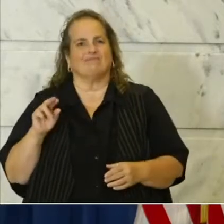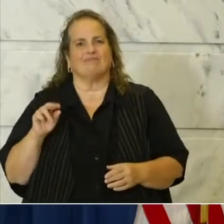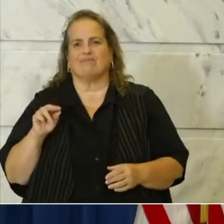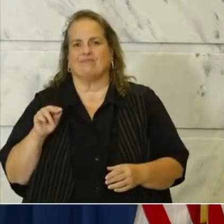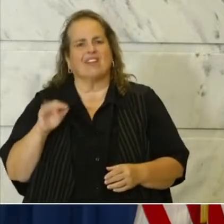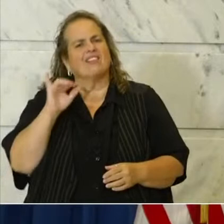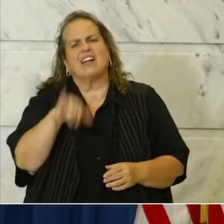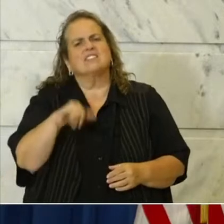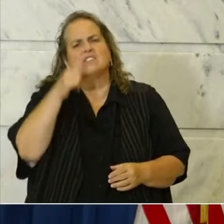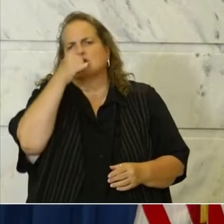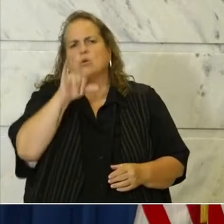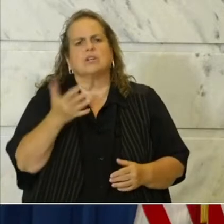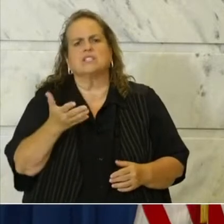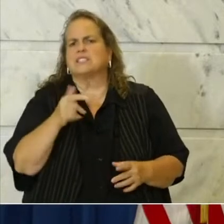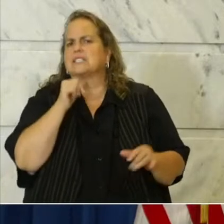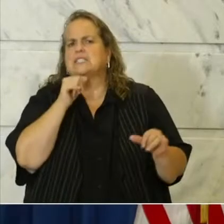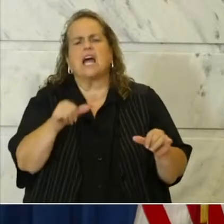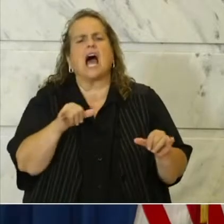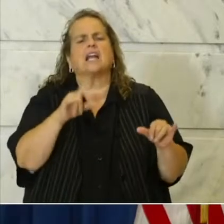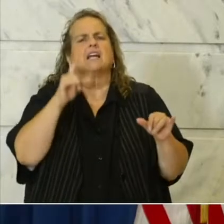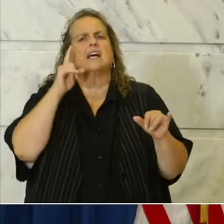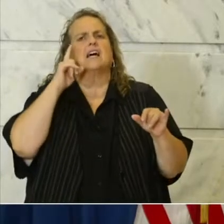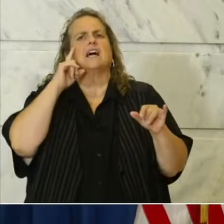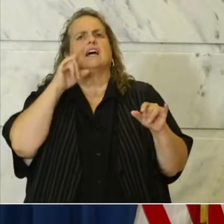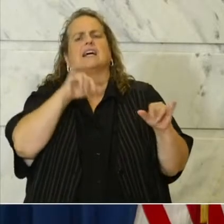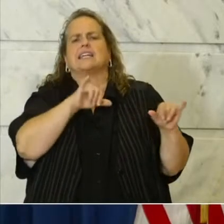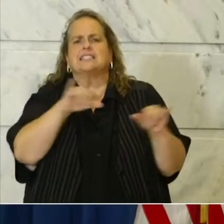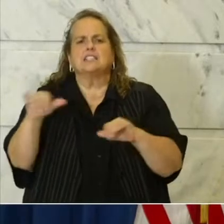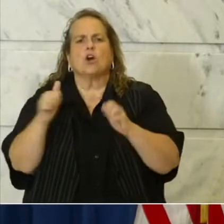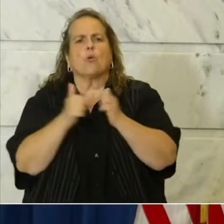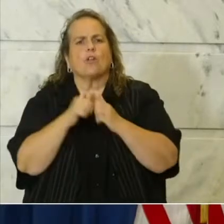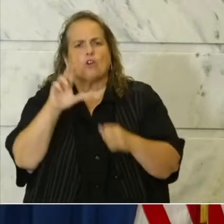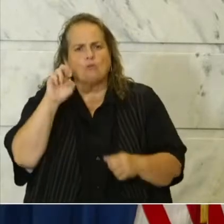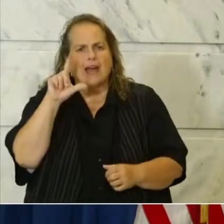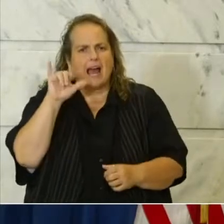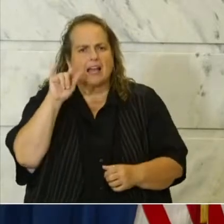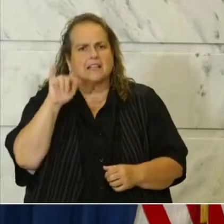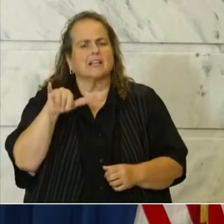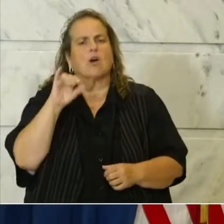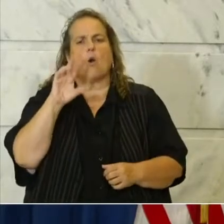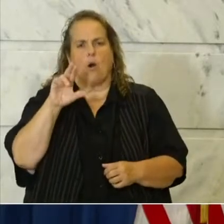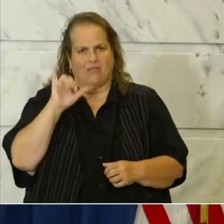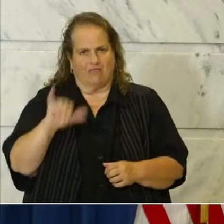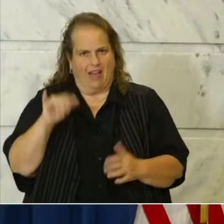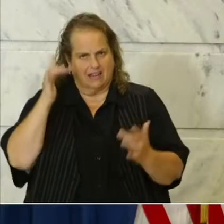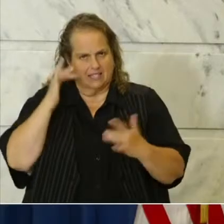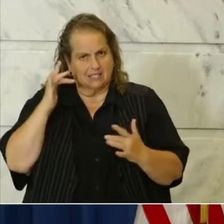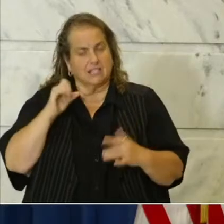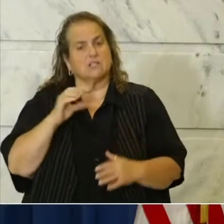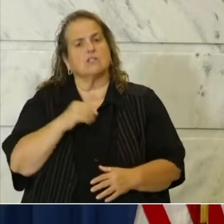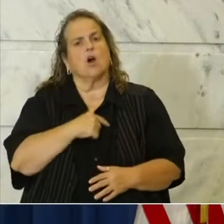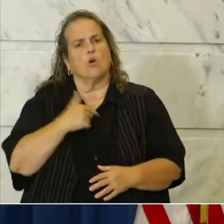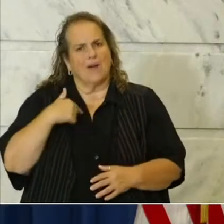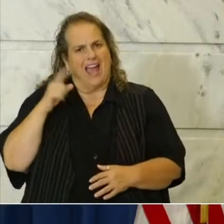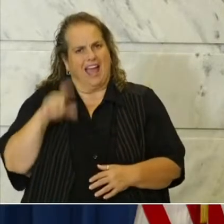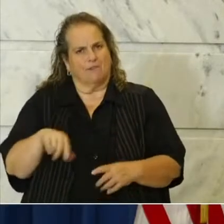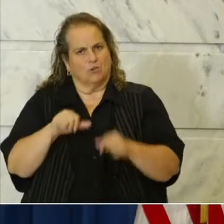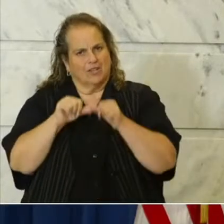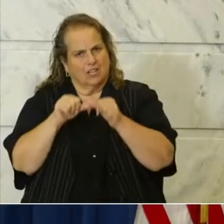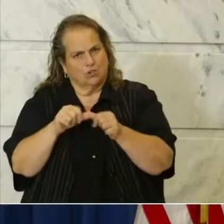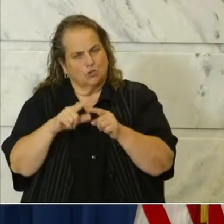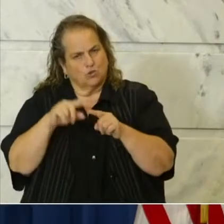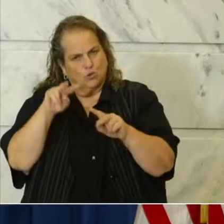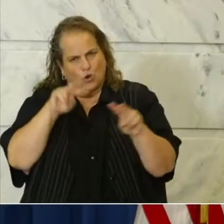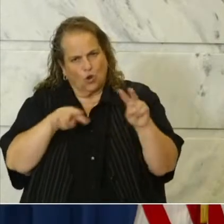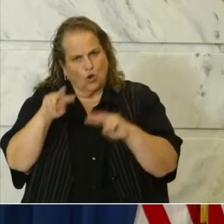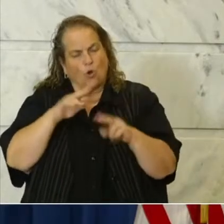is just not consistent with reality and not consistent with the nature of this disease. So we will continue to look for ways to be as